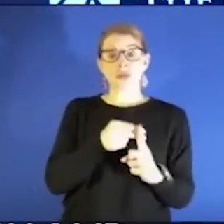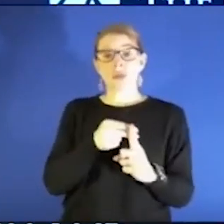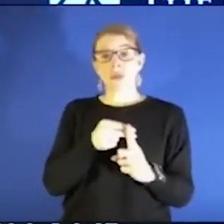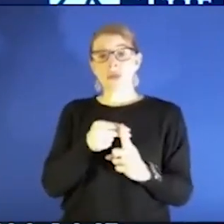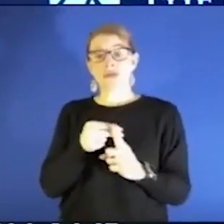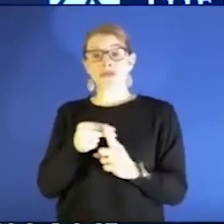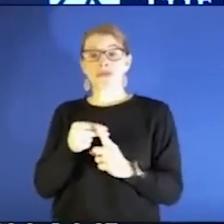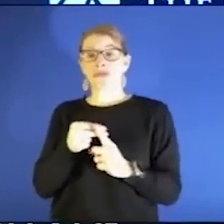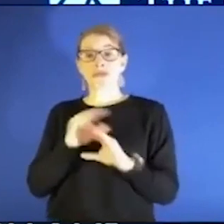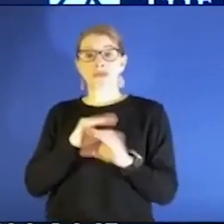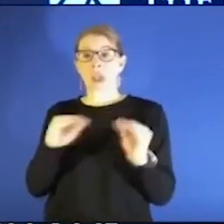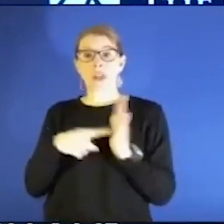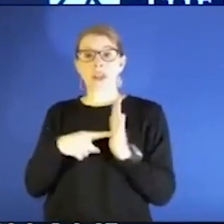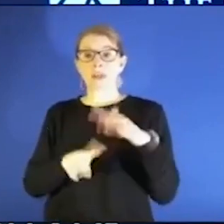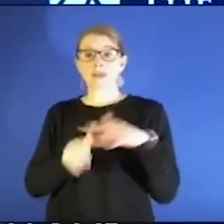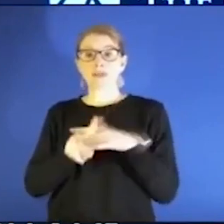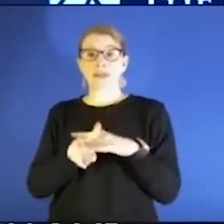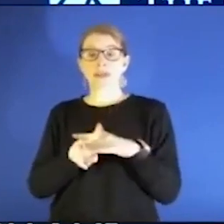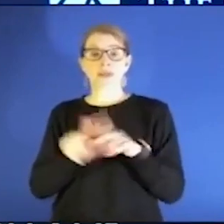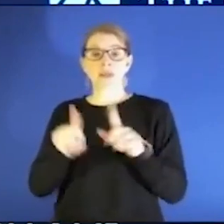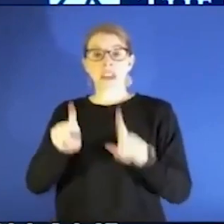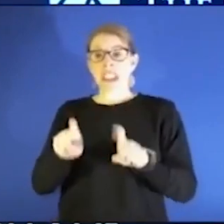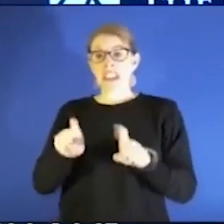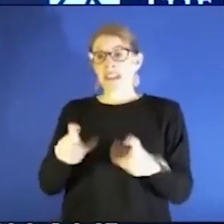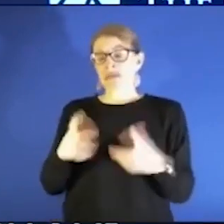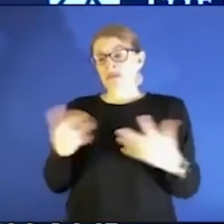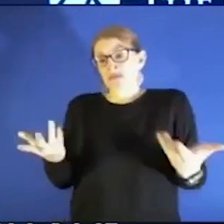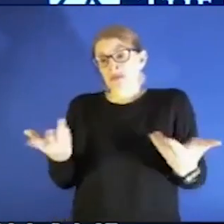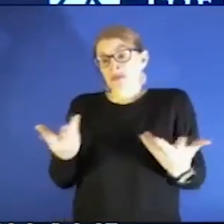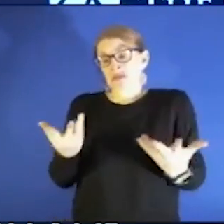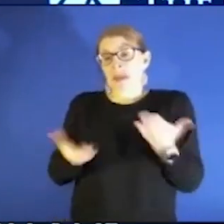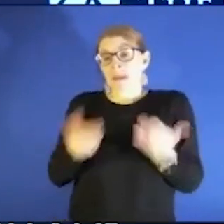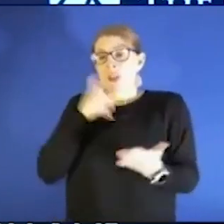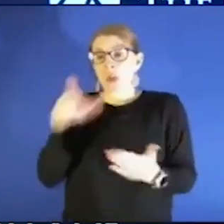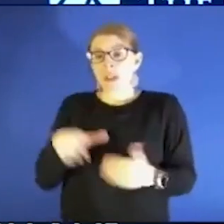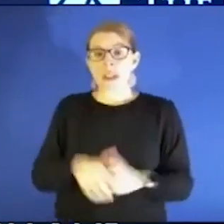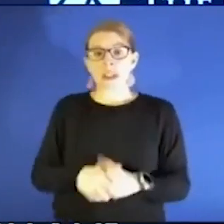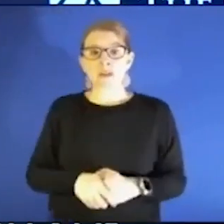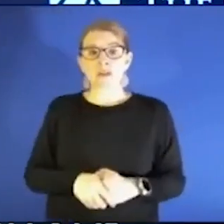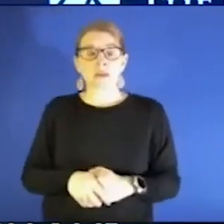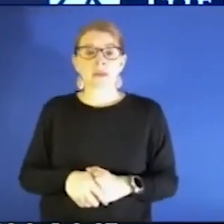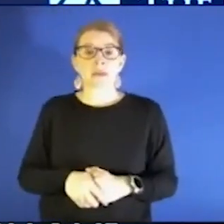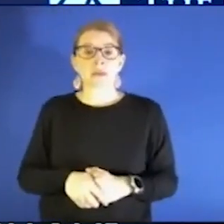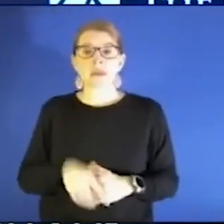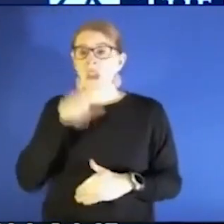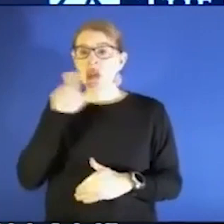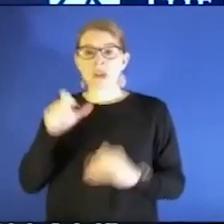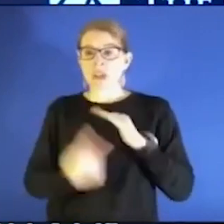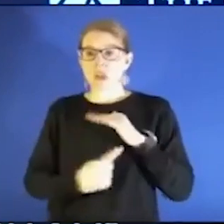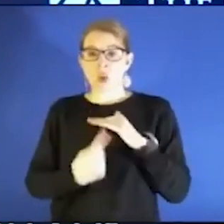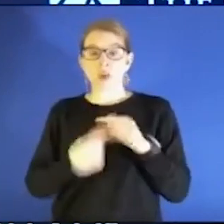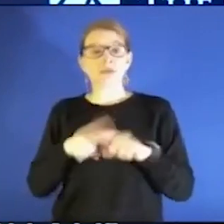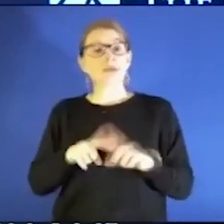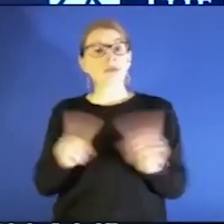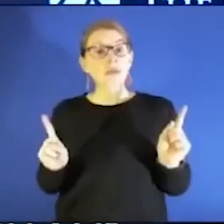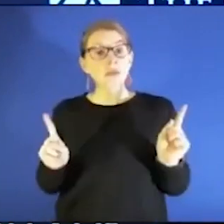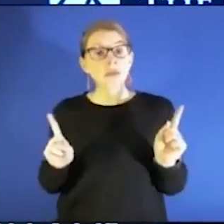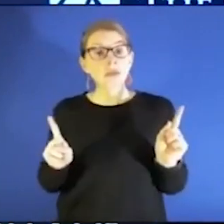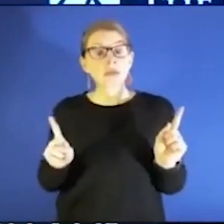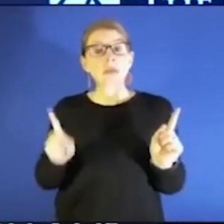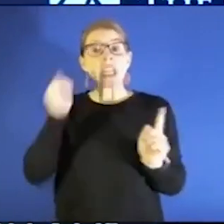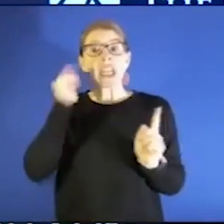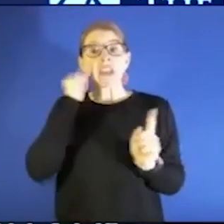asymptomatic, testing may or may not be necessary. You don't need to quarantine. However, if you develop